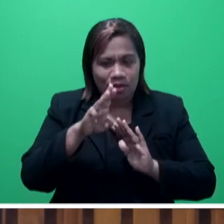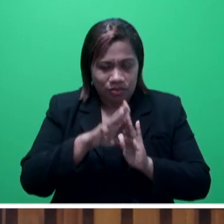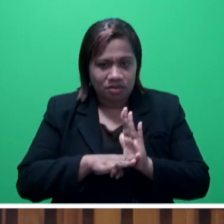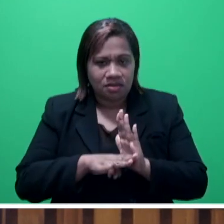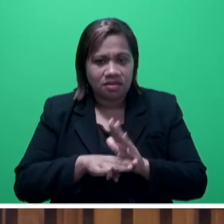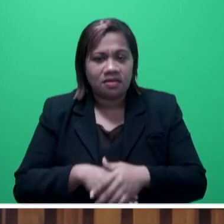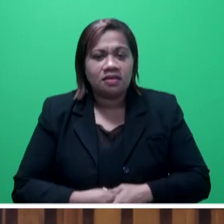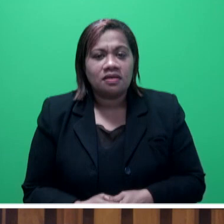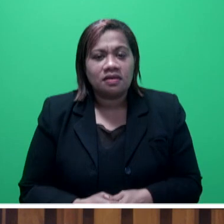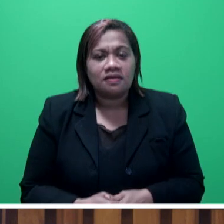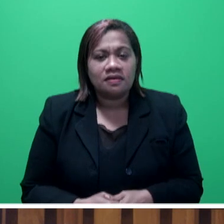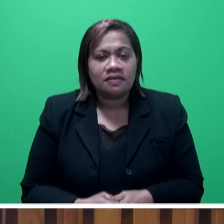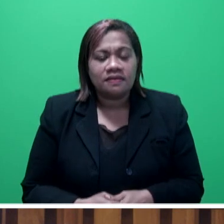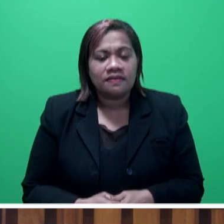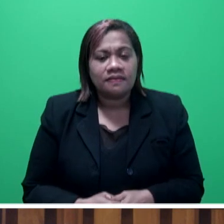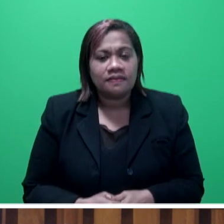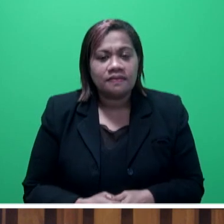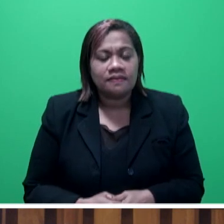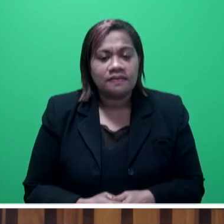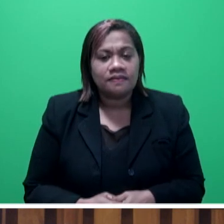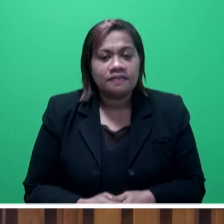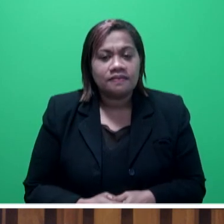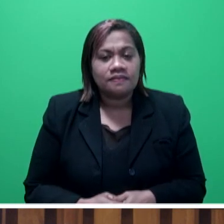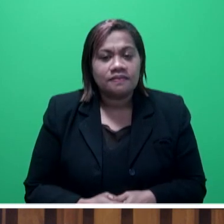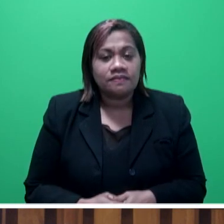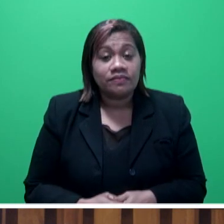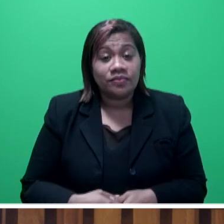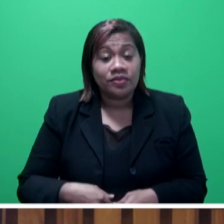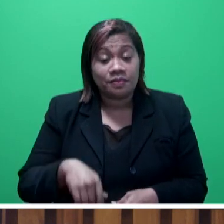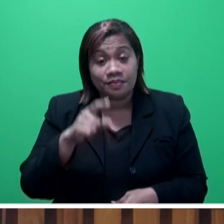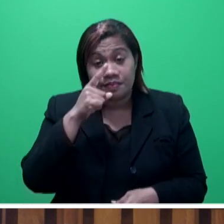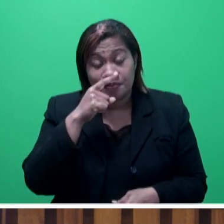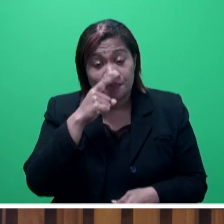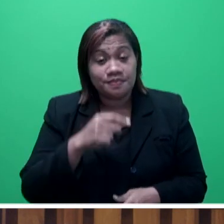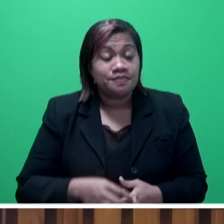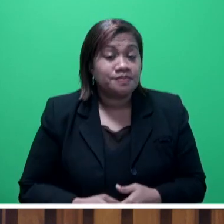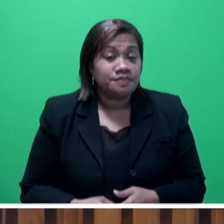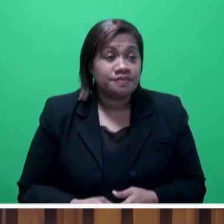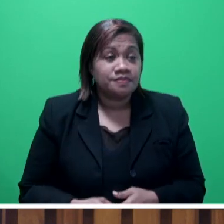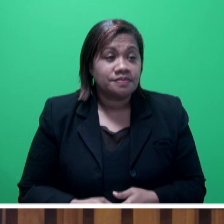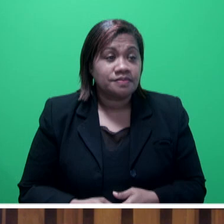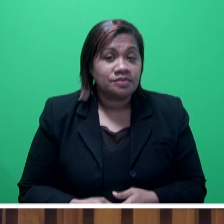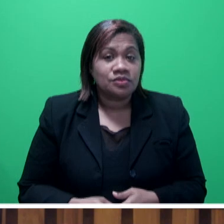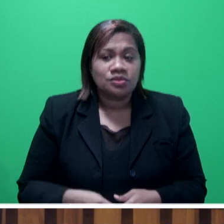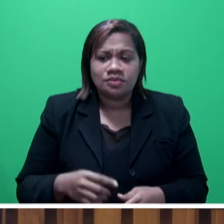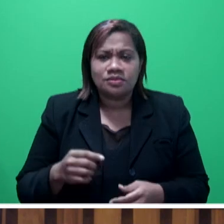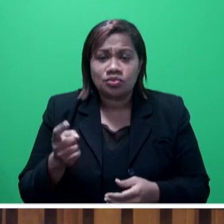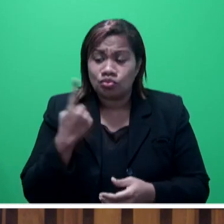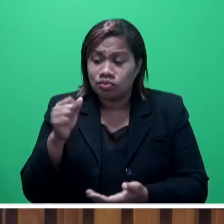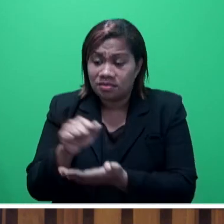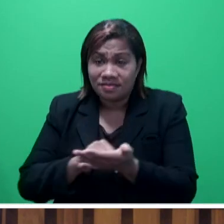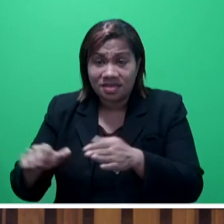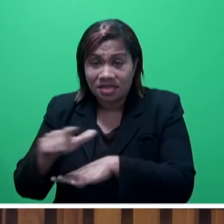of middle management level, where people in fact had acquired lots who should not have acquired those lots.